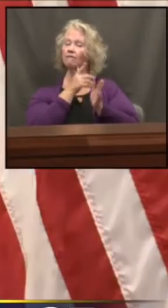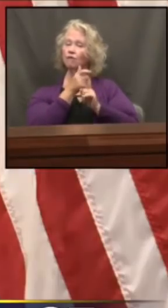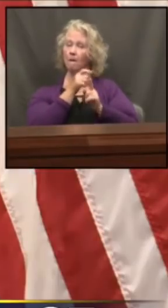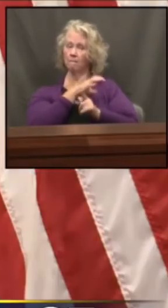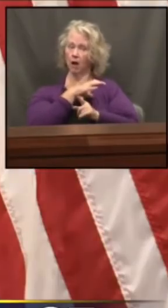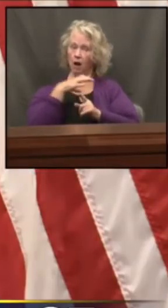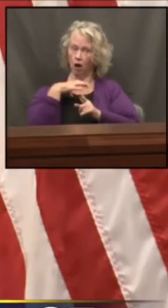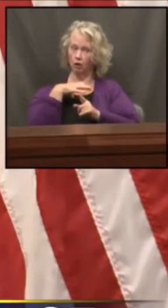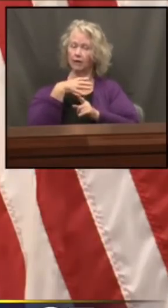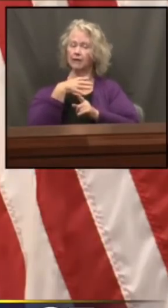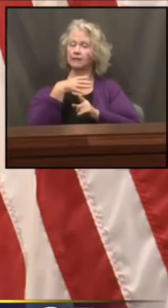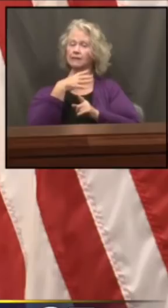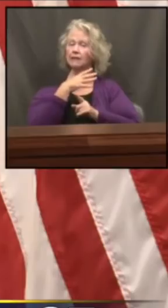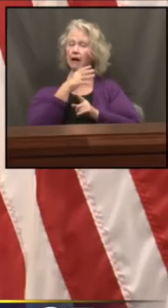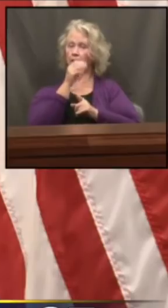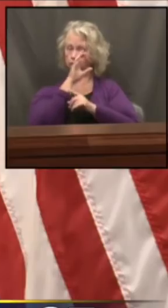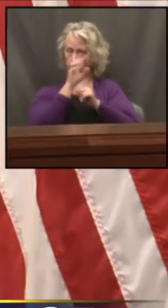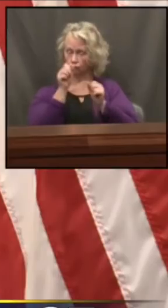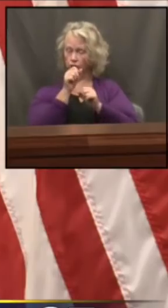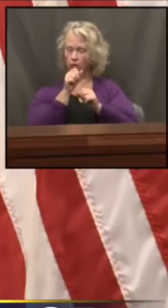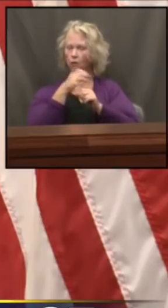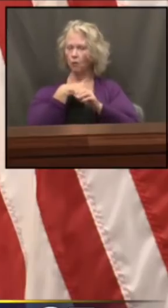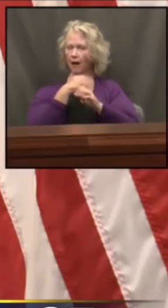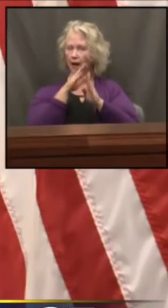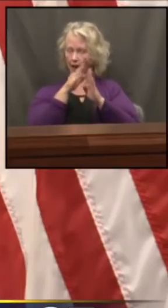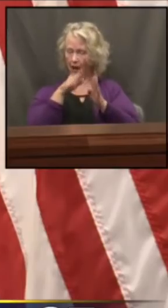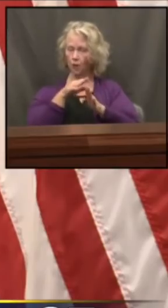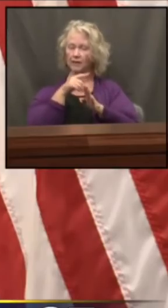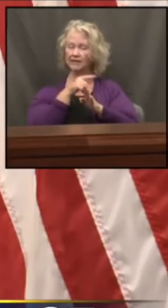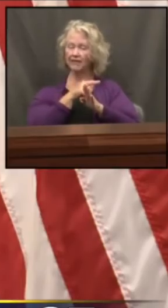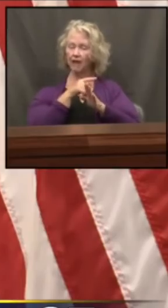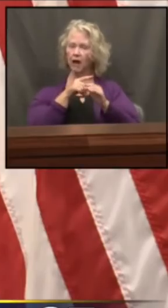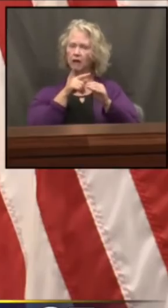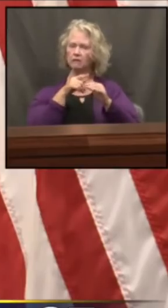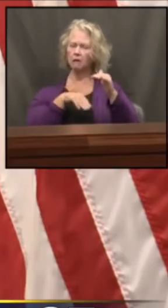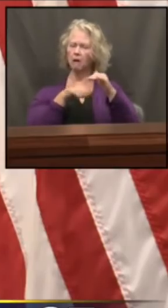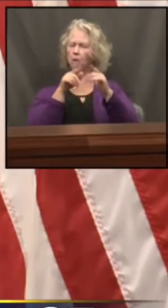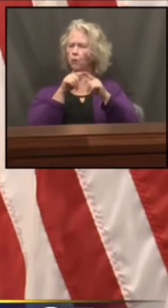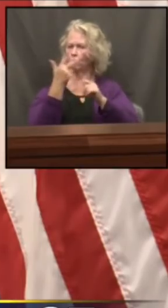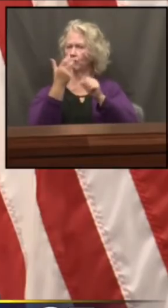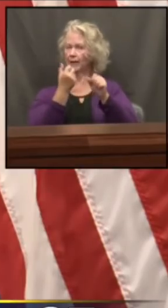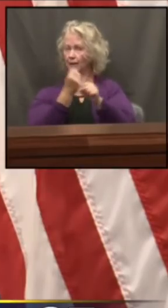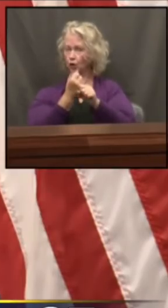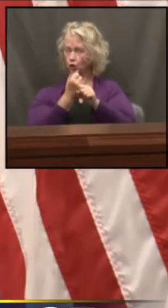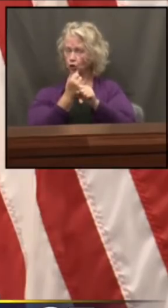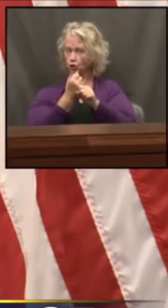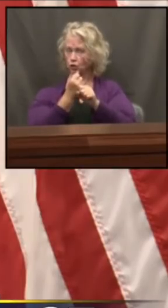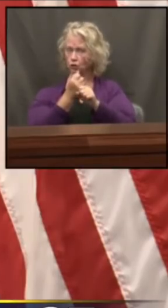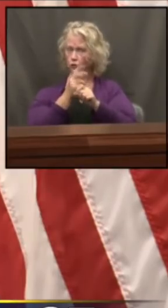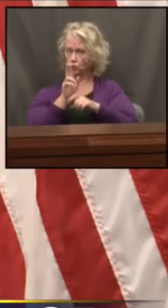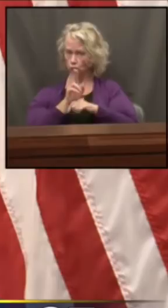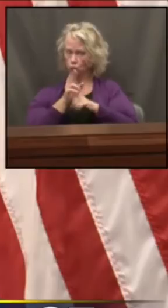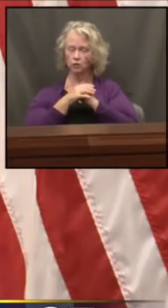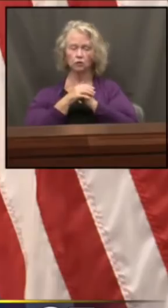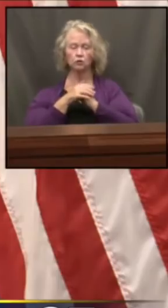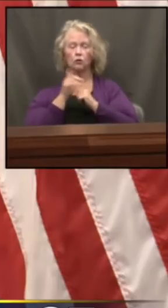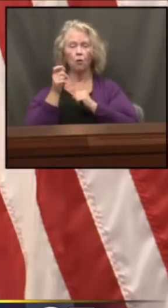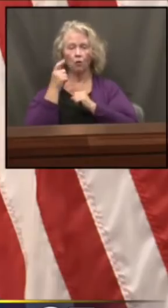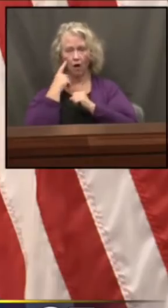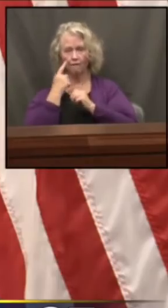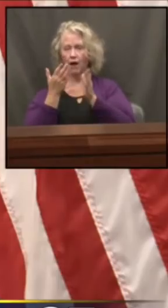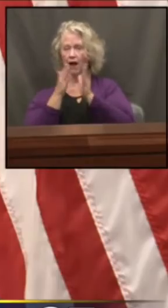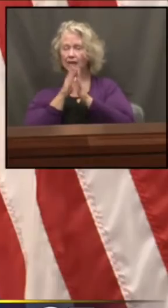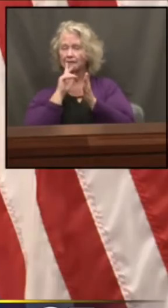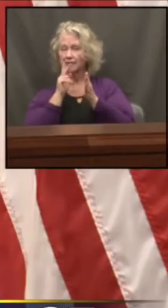in the White House has over close to a 3-year spending level. So the one thing the governor has asked Secretary